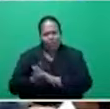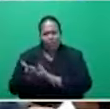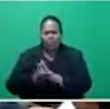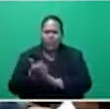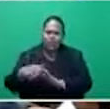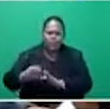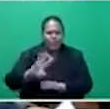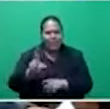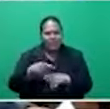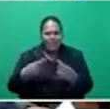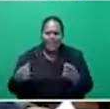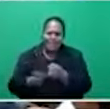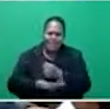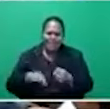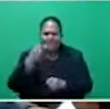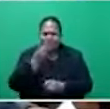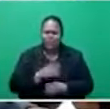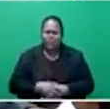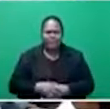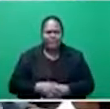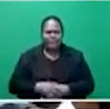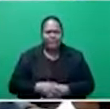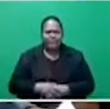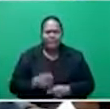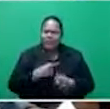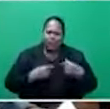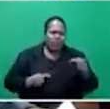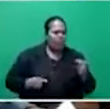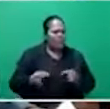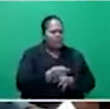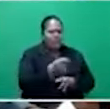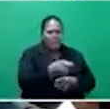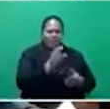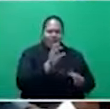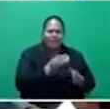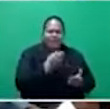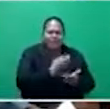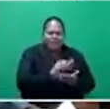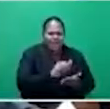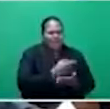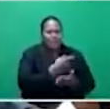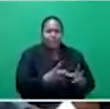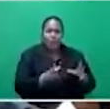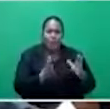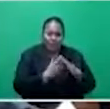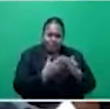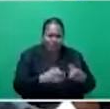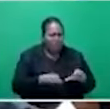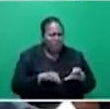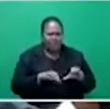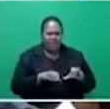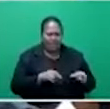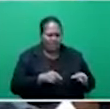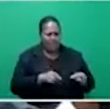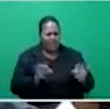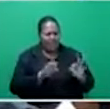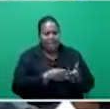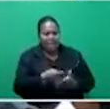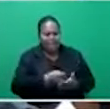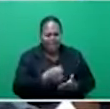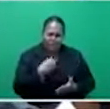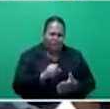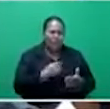revenue that the municipal councils get, but we're actually going to supplement it for them. We forwent that, the